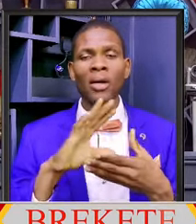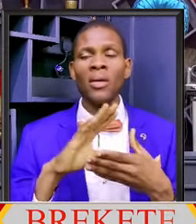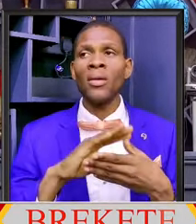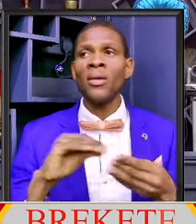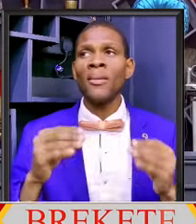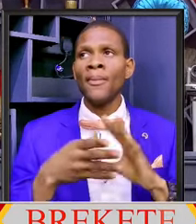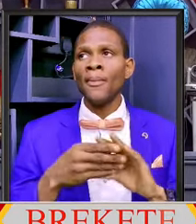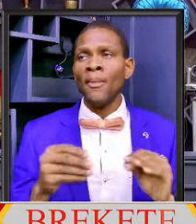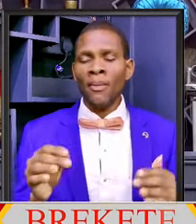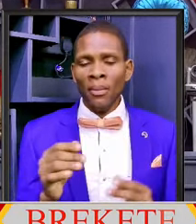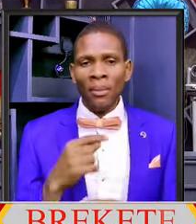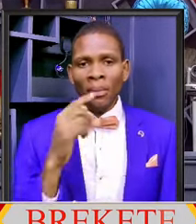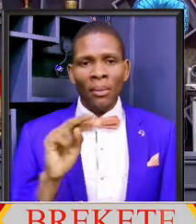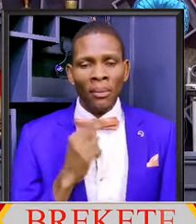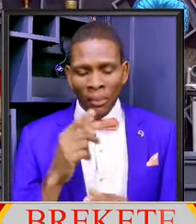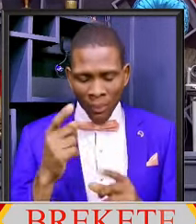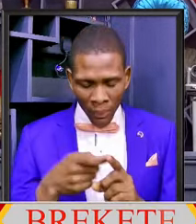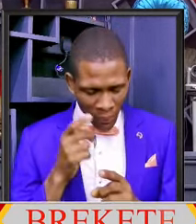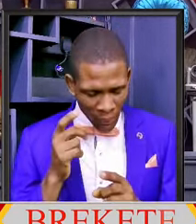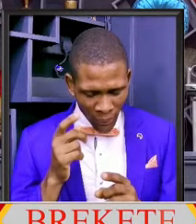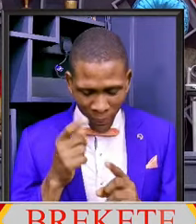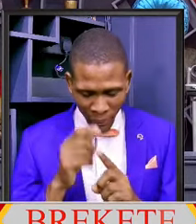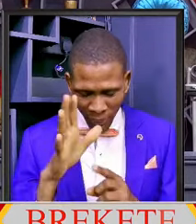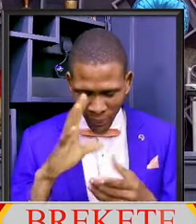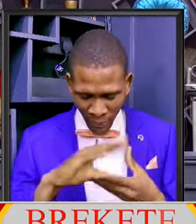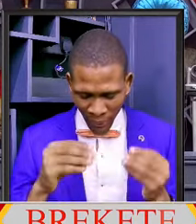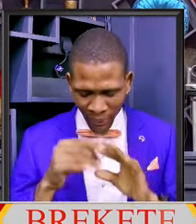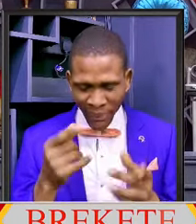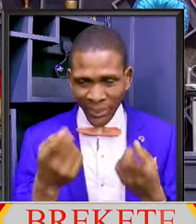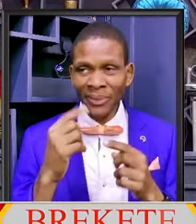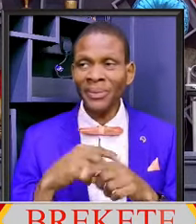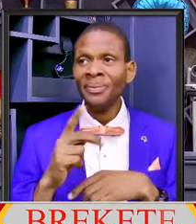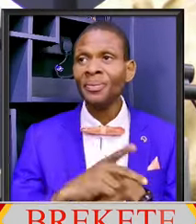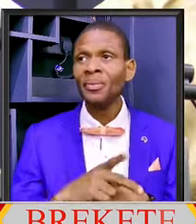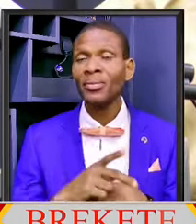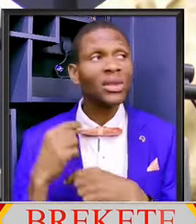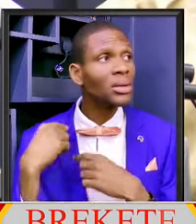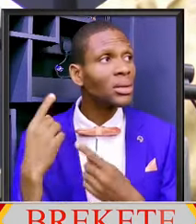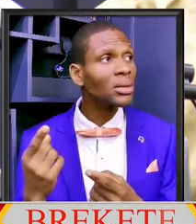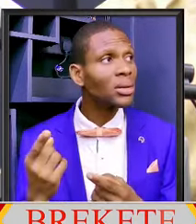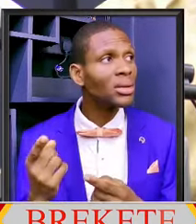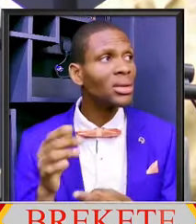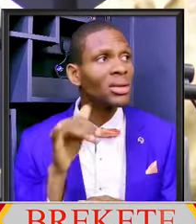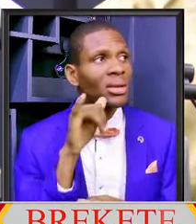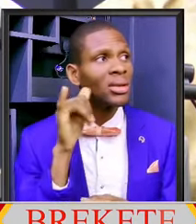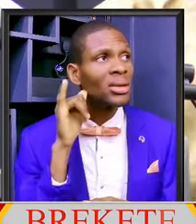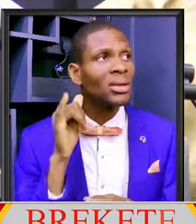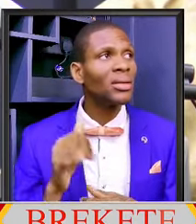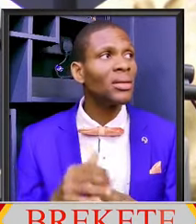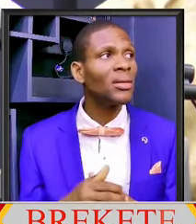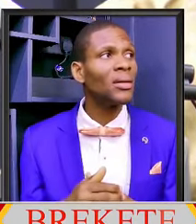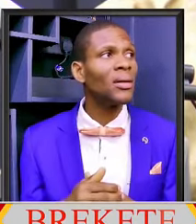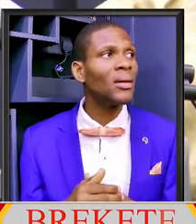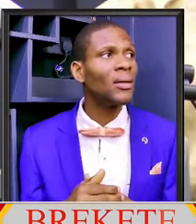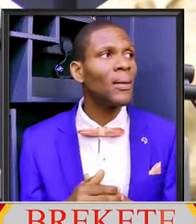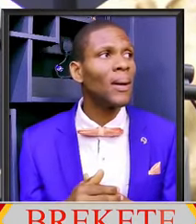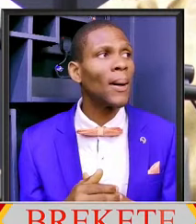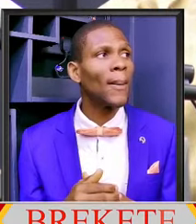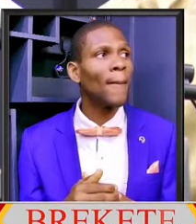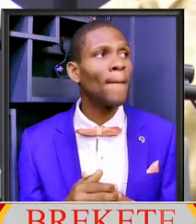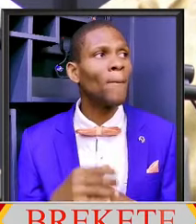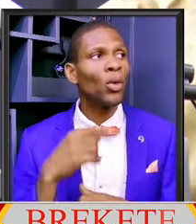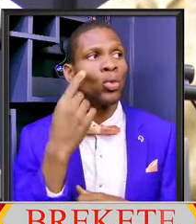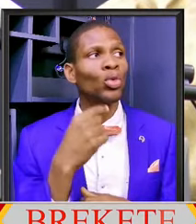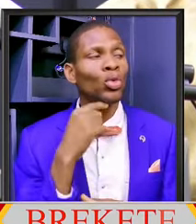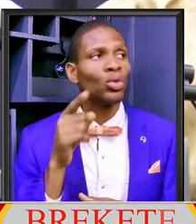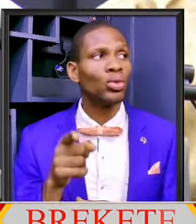Tell us your story. You came from Kaduna since when? Yesterday. Since yesterday? Yes, sir. And who